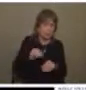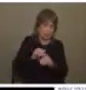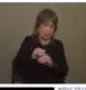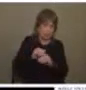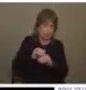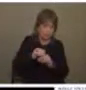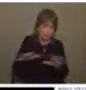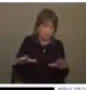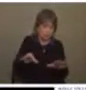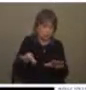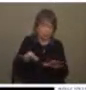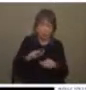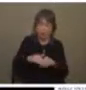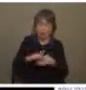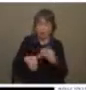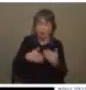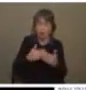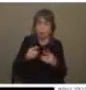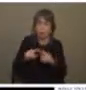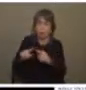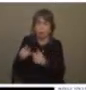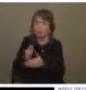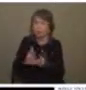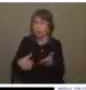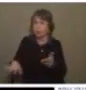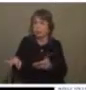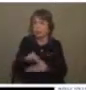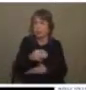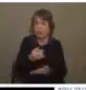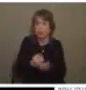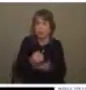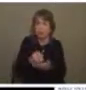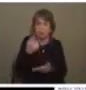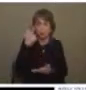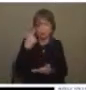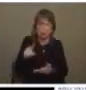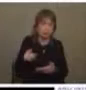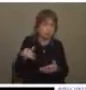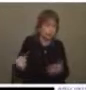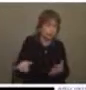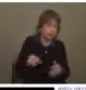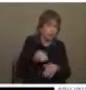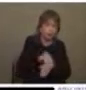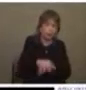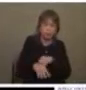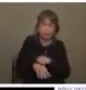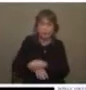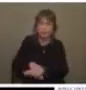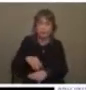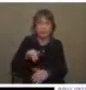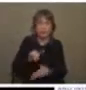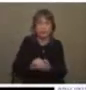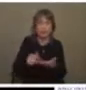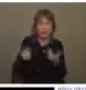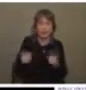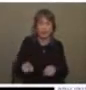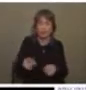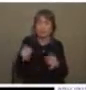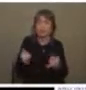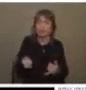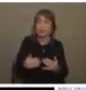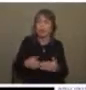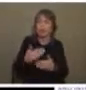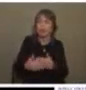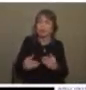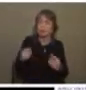in all sectors of the economy and all segments because of the spillover effects that have been discussed here this morning. So let me move to the next point about